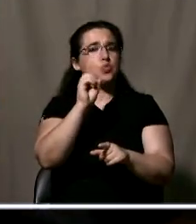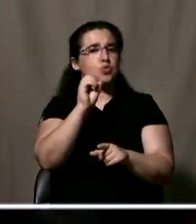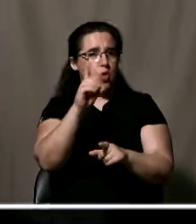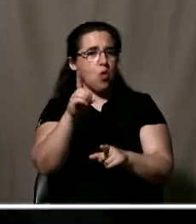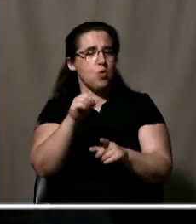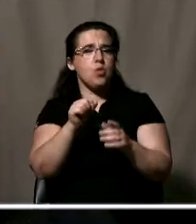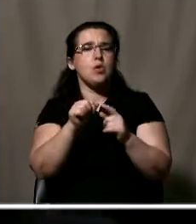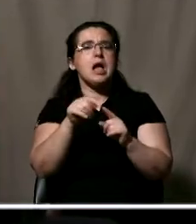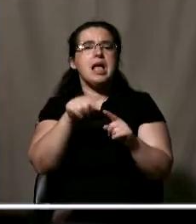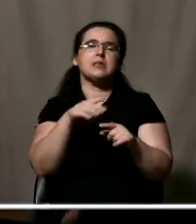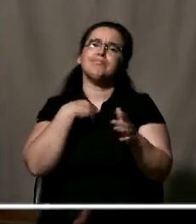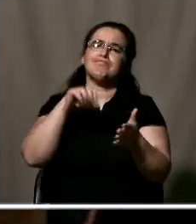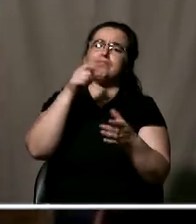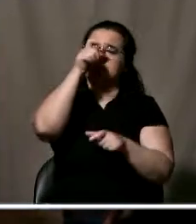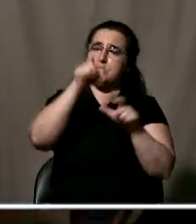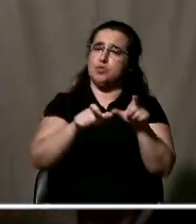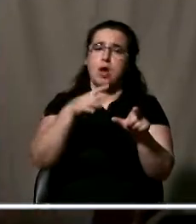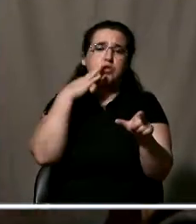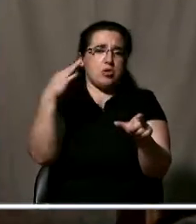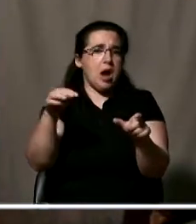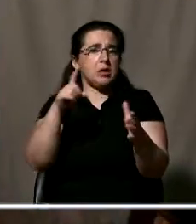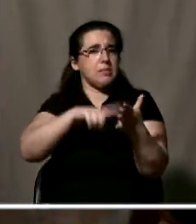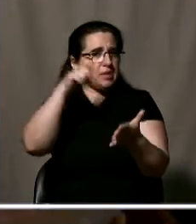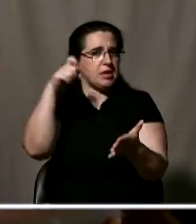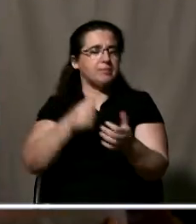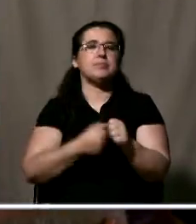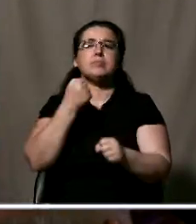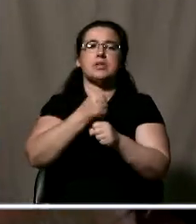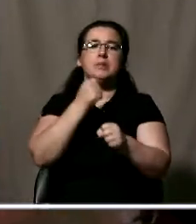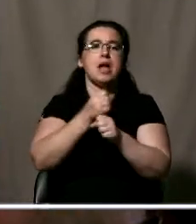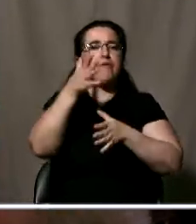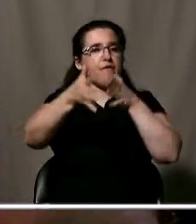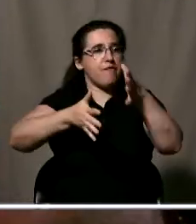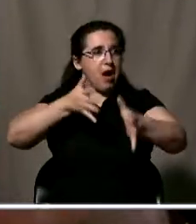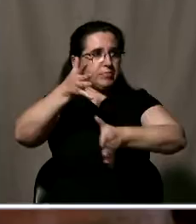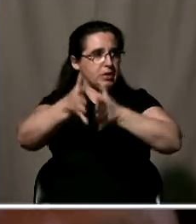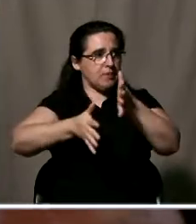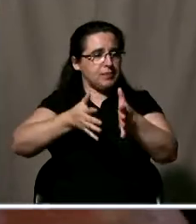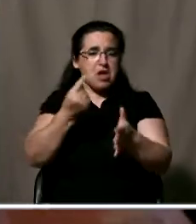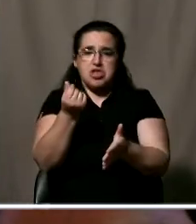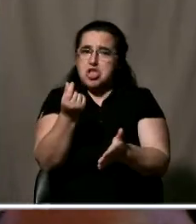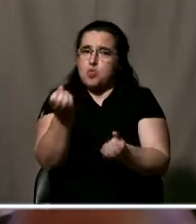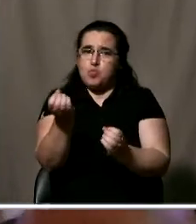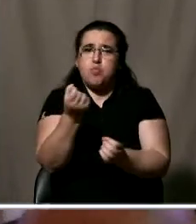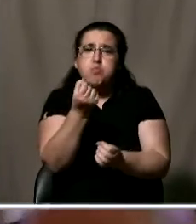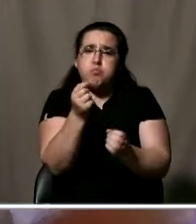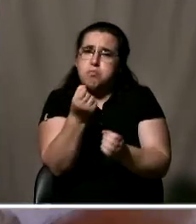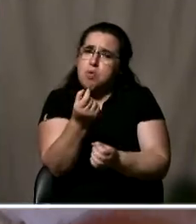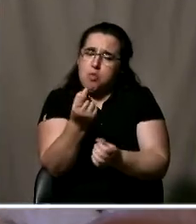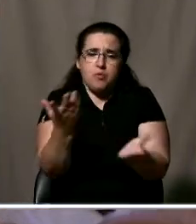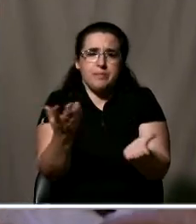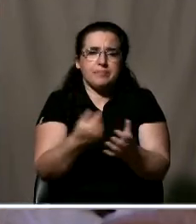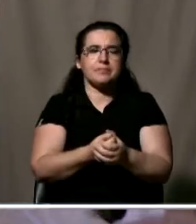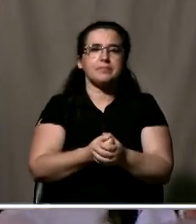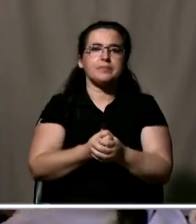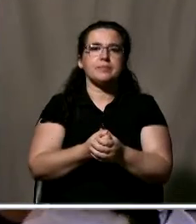cidadão comum americano. He worked in a factory. Ele trabalhava numa fábrica. He didn't have very much money. Ele não tinha muito dinheiro. But every time he saw